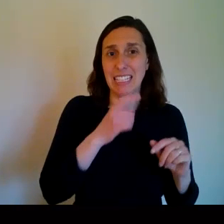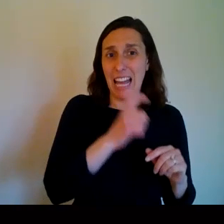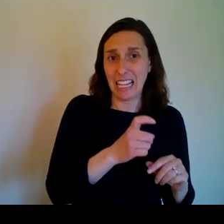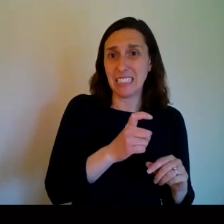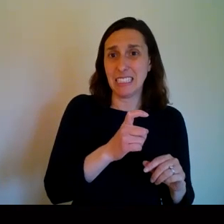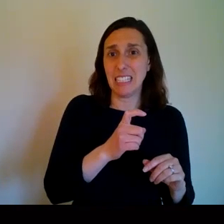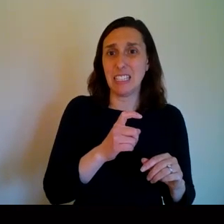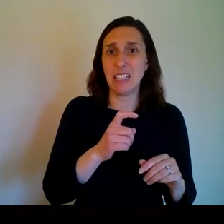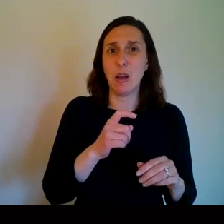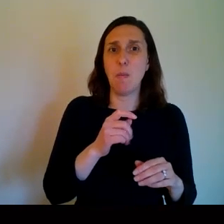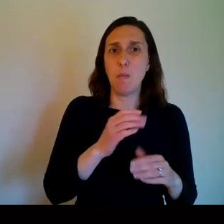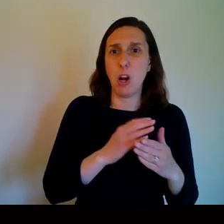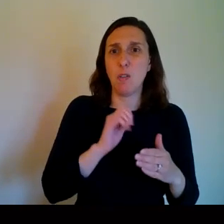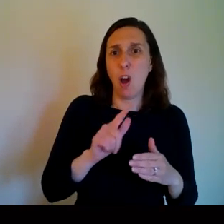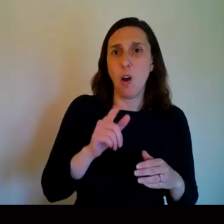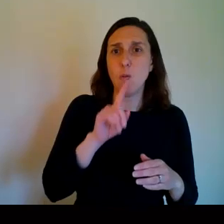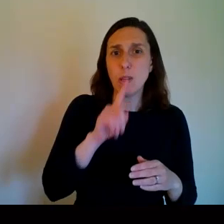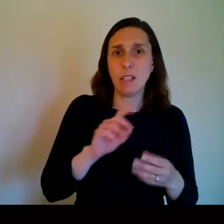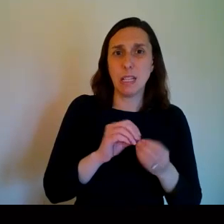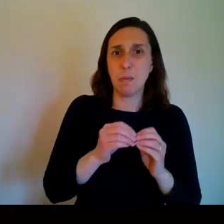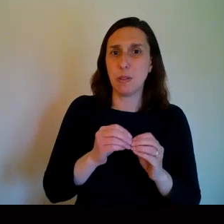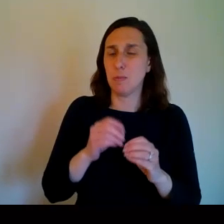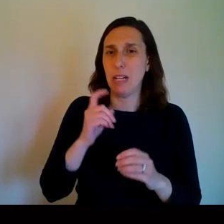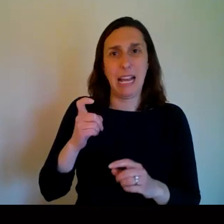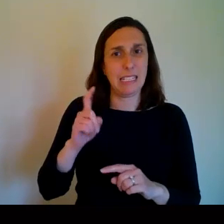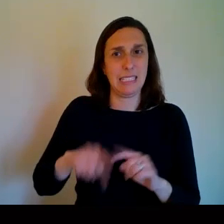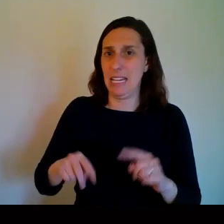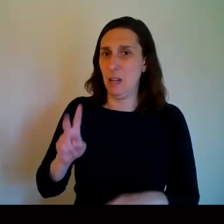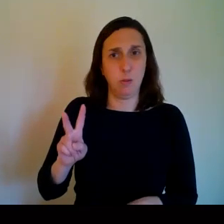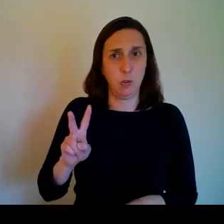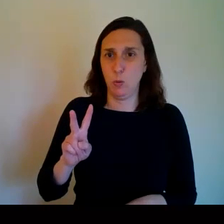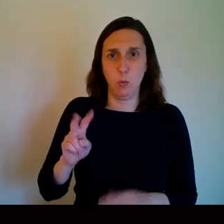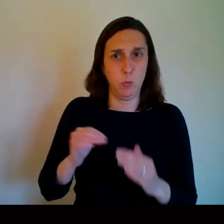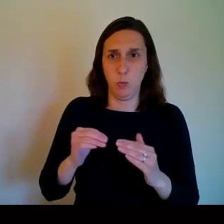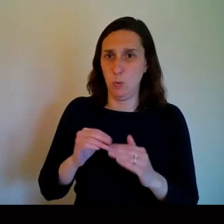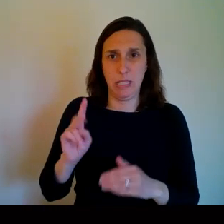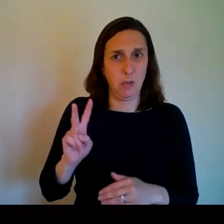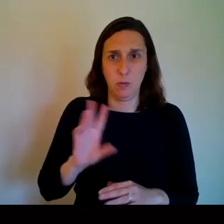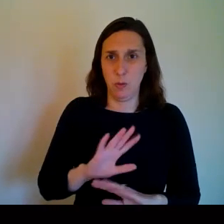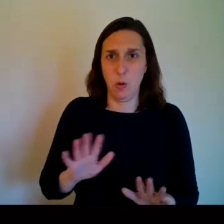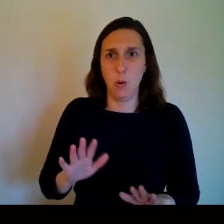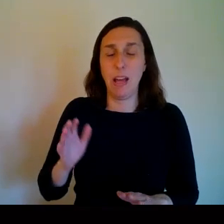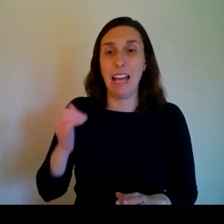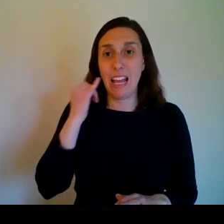numbers, and x can't equal 2. Otherwise, I'd be dividing by